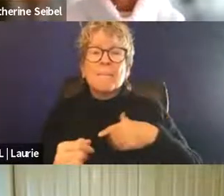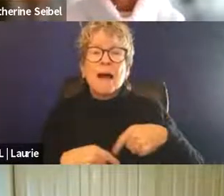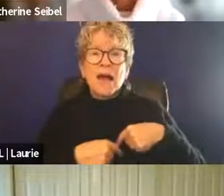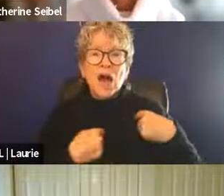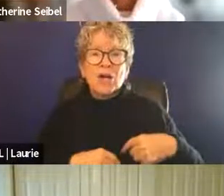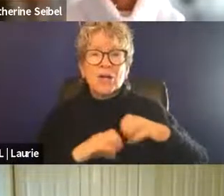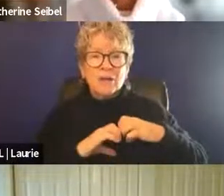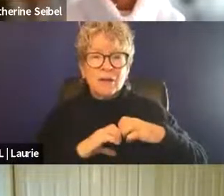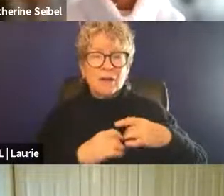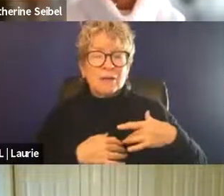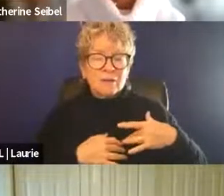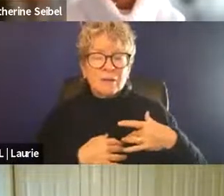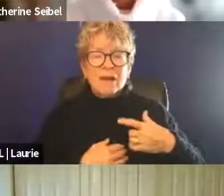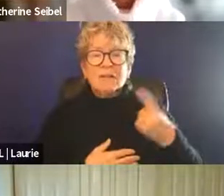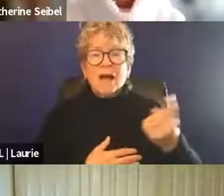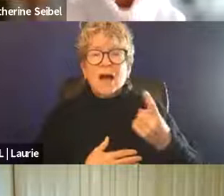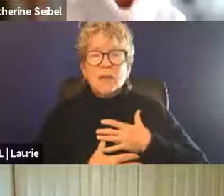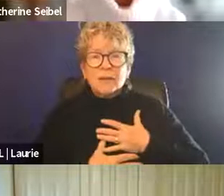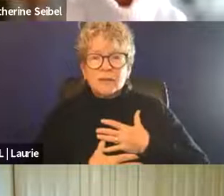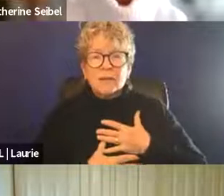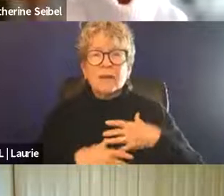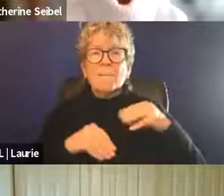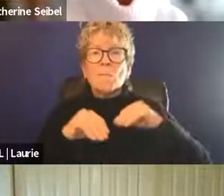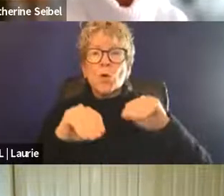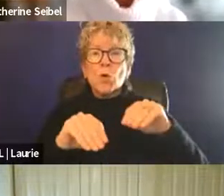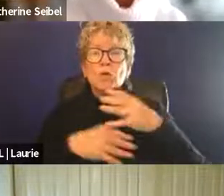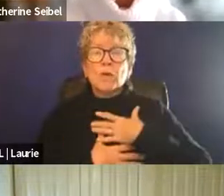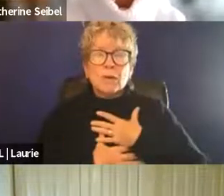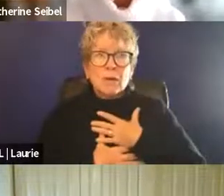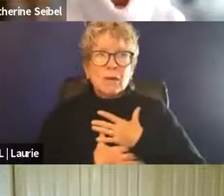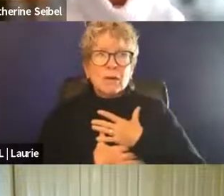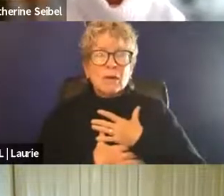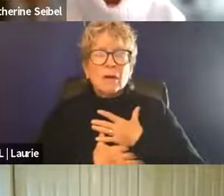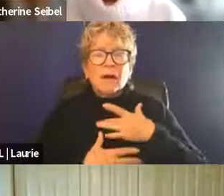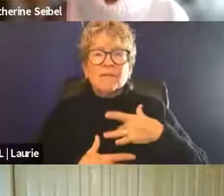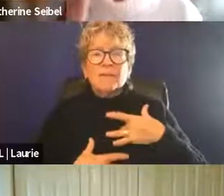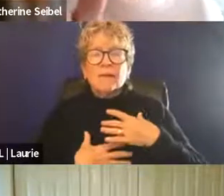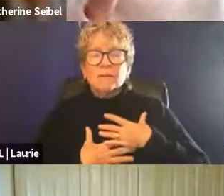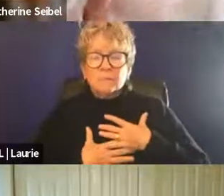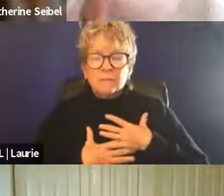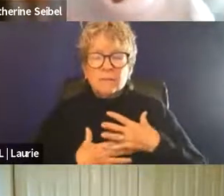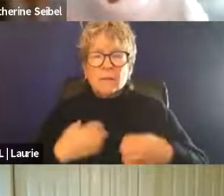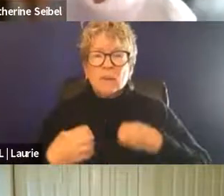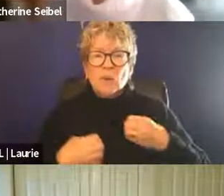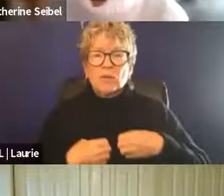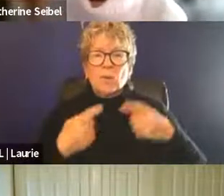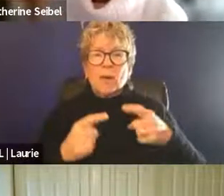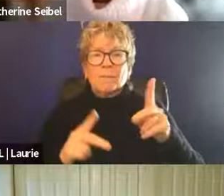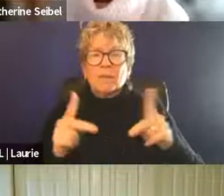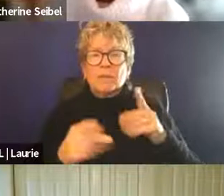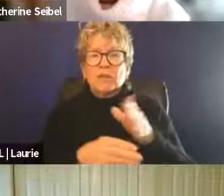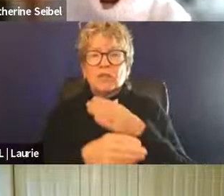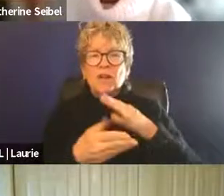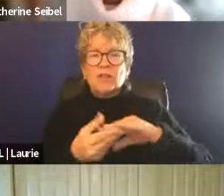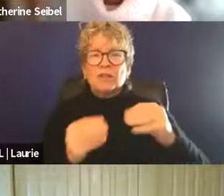so deeply moved when people share their stories, because at the end of the day, this system